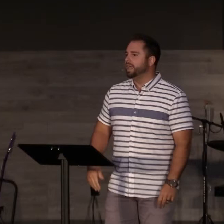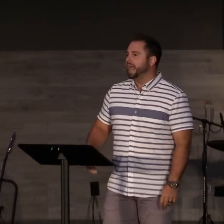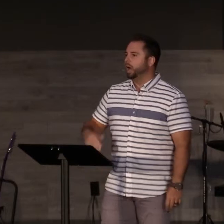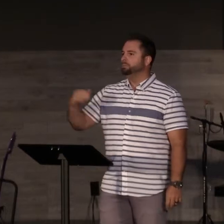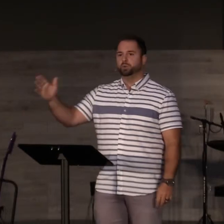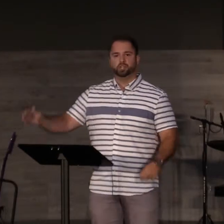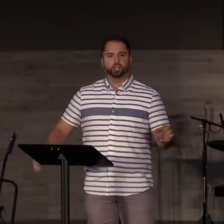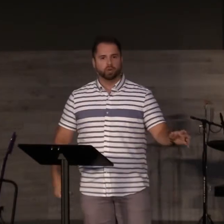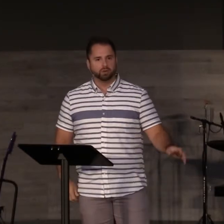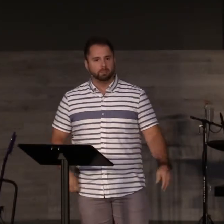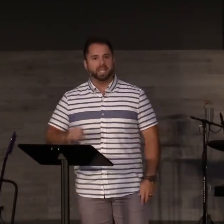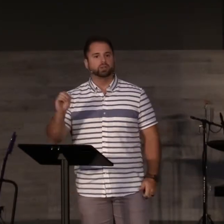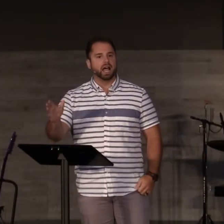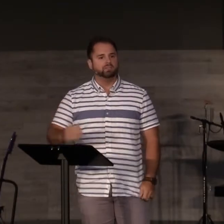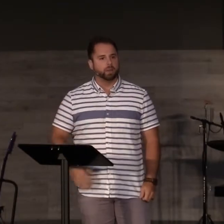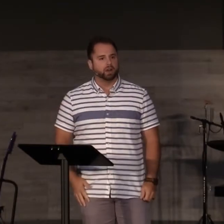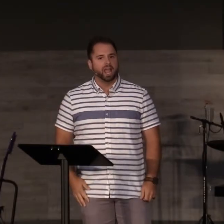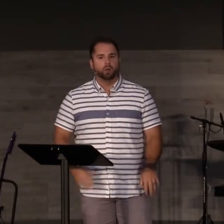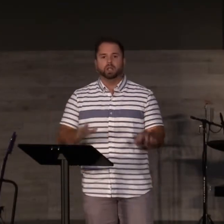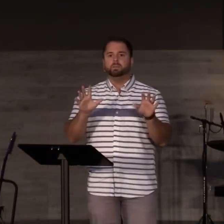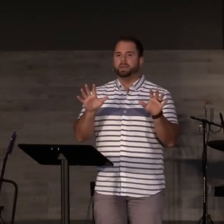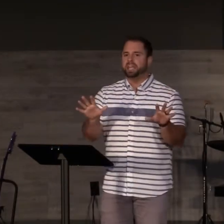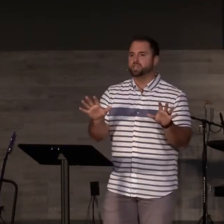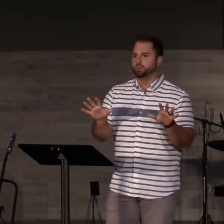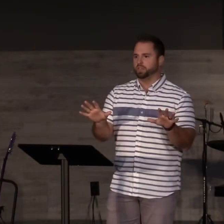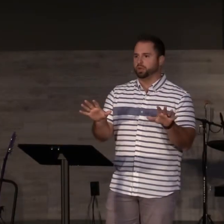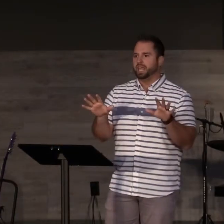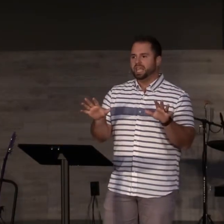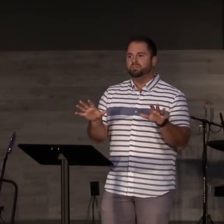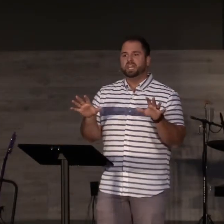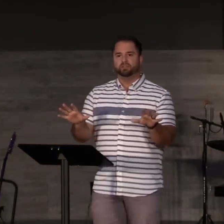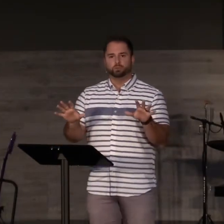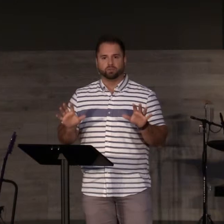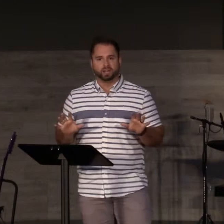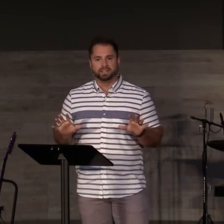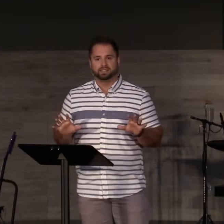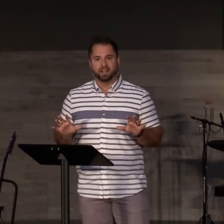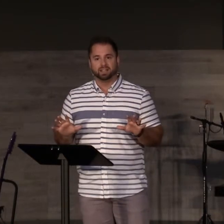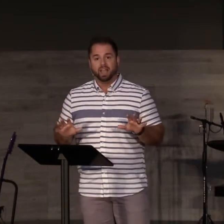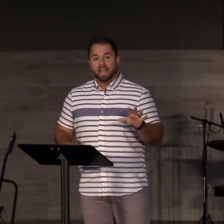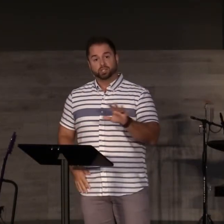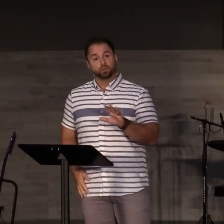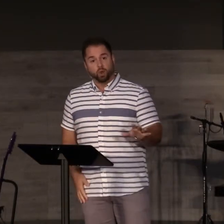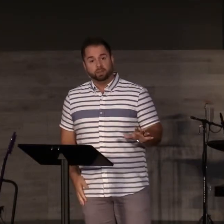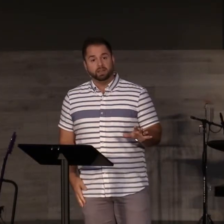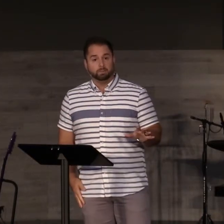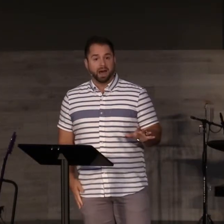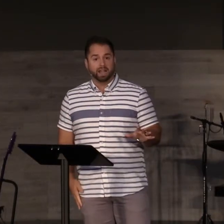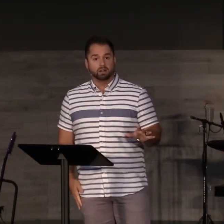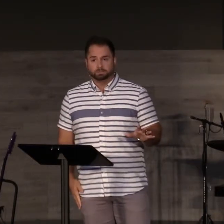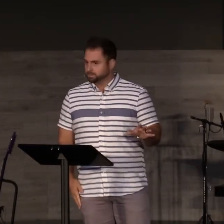We want to help you and your children and make your lives better. And we're going to be patient with you, even if you revolt against us. And so the